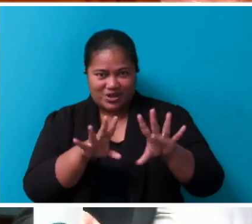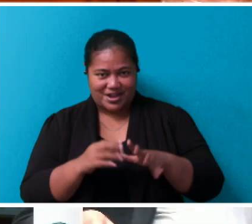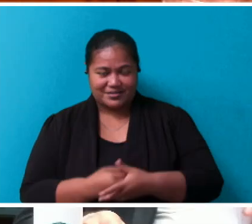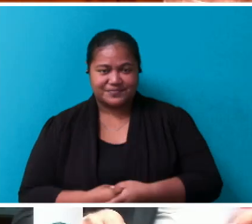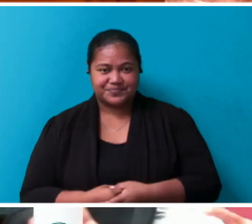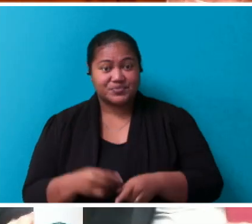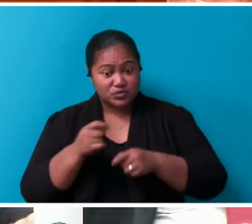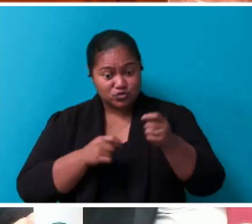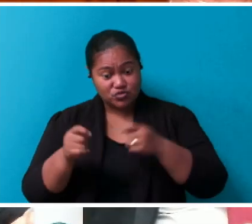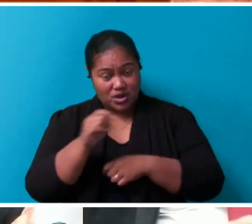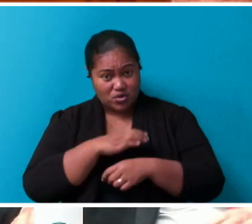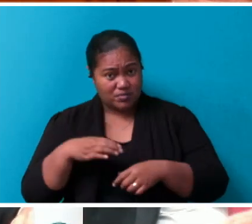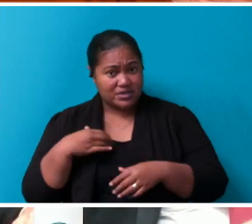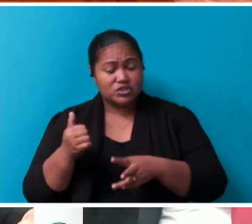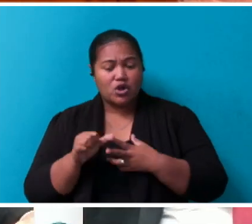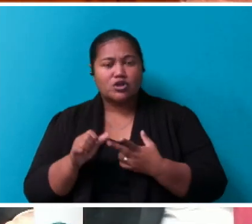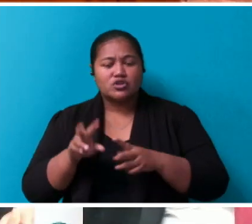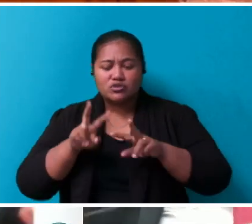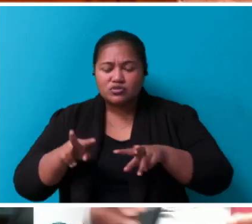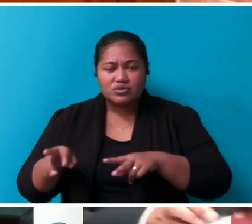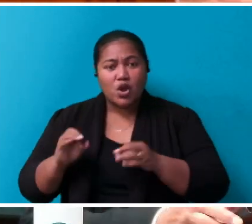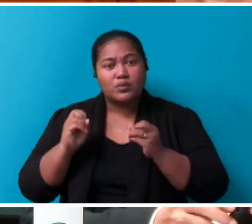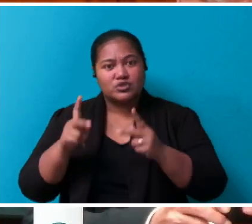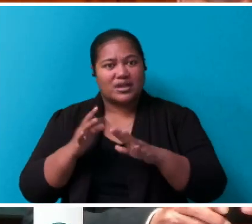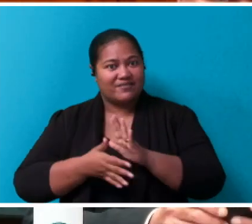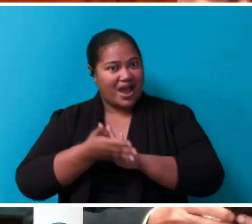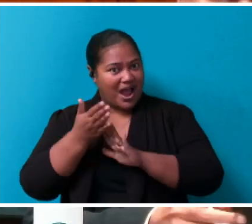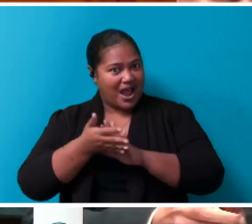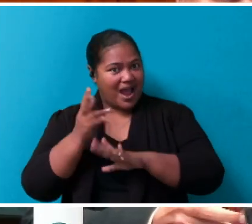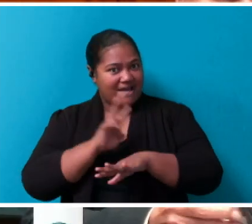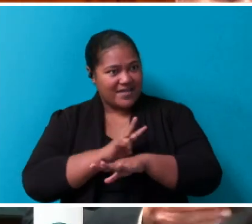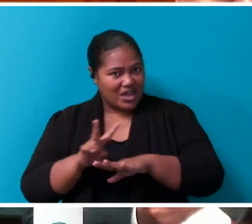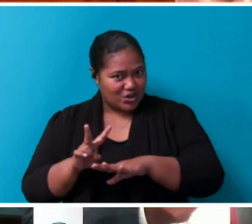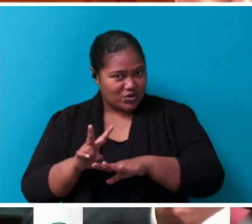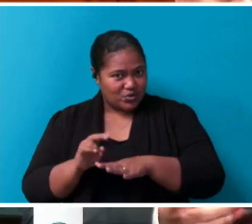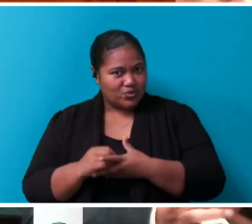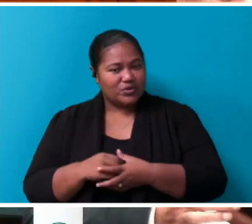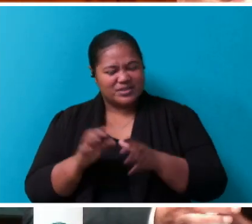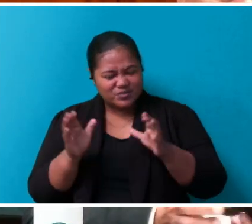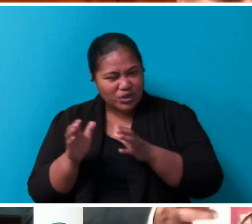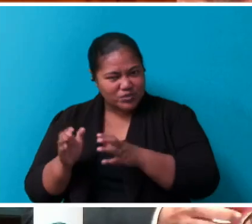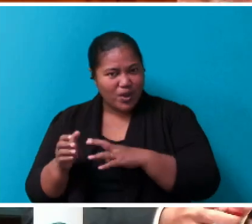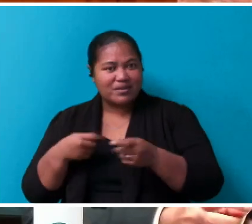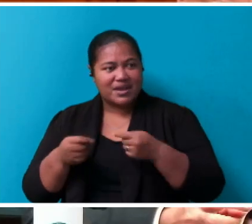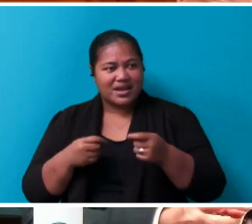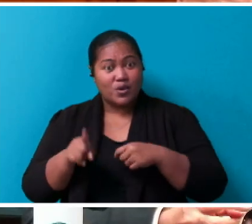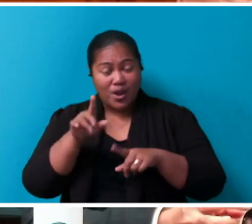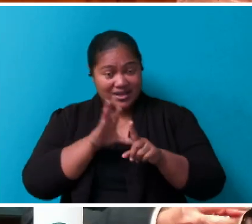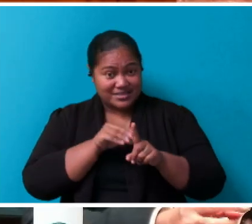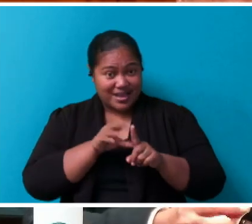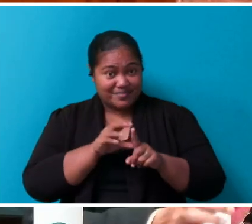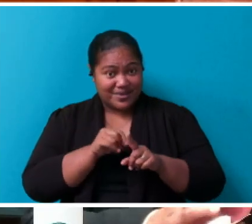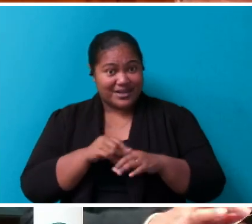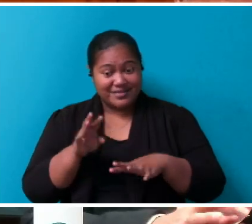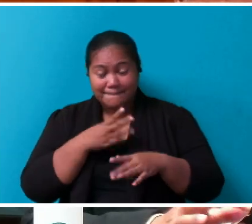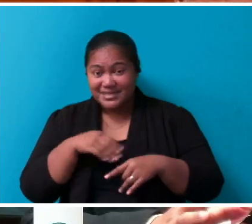is also exploring opportunities in high-value niche markets. One such example, which was mentioned by the Honourable Minister of Agriculture